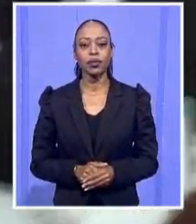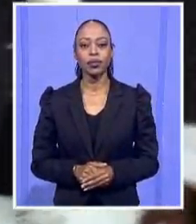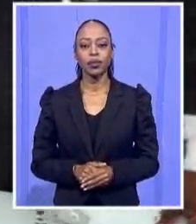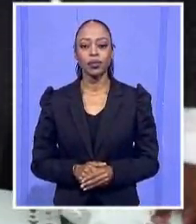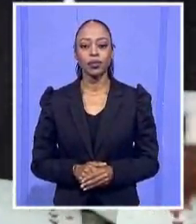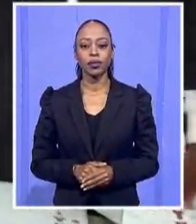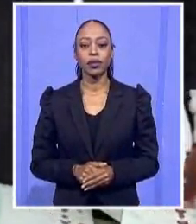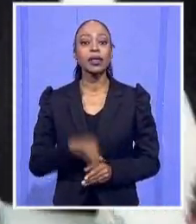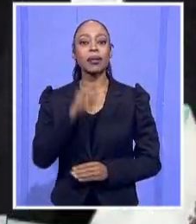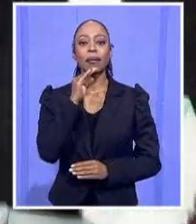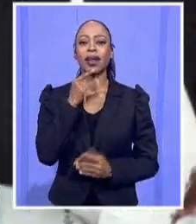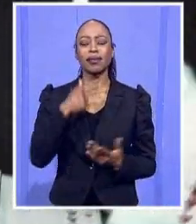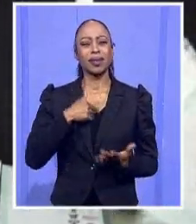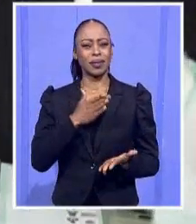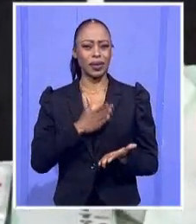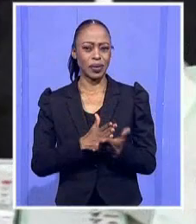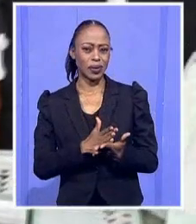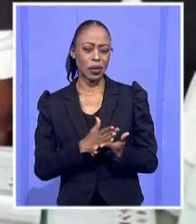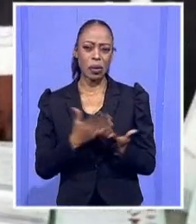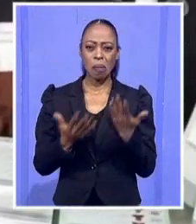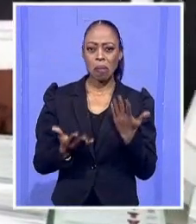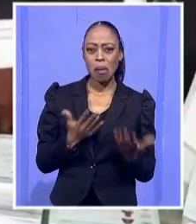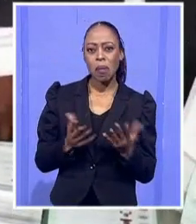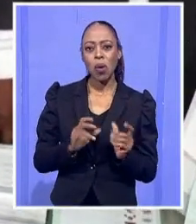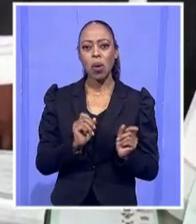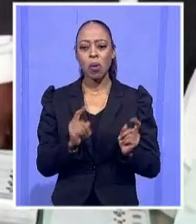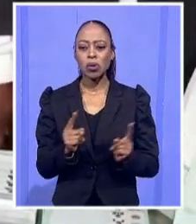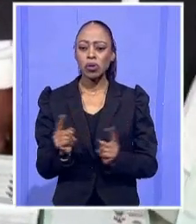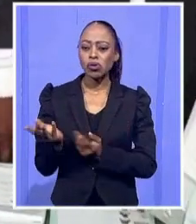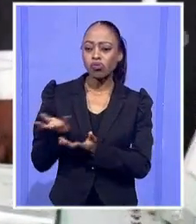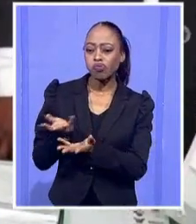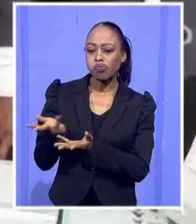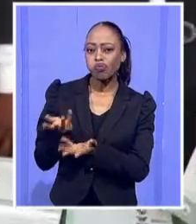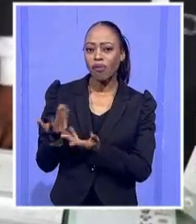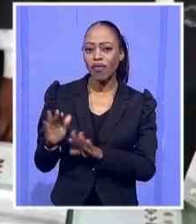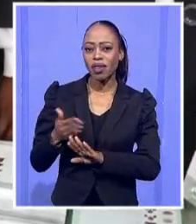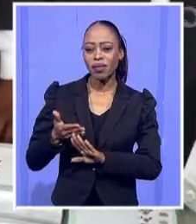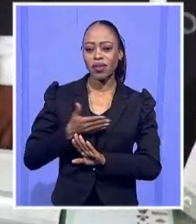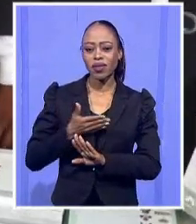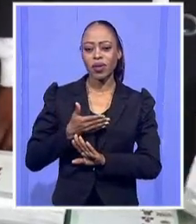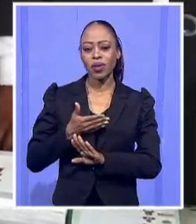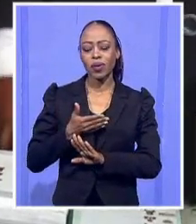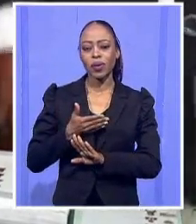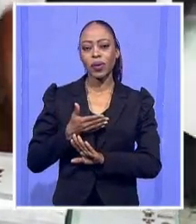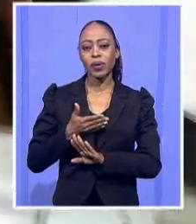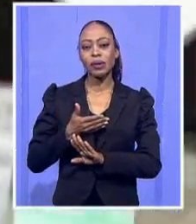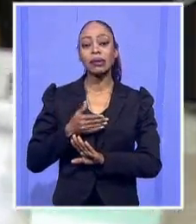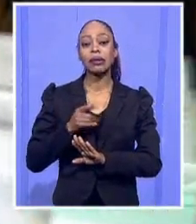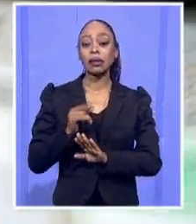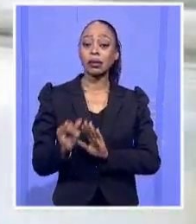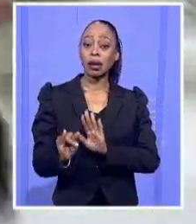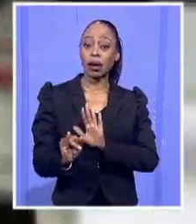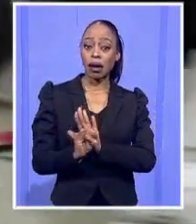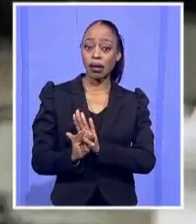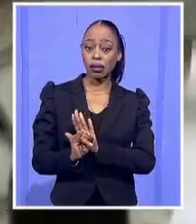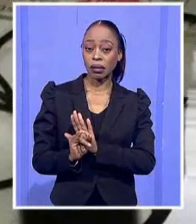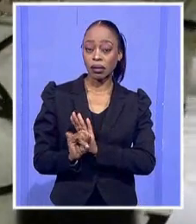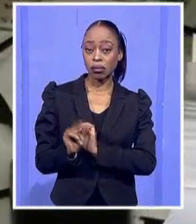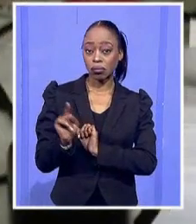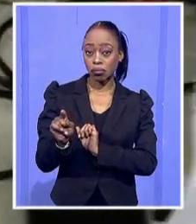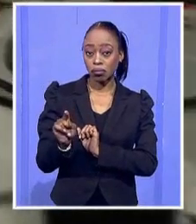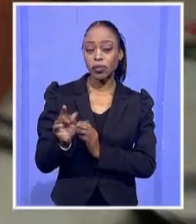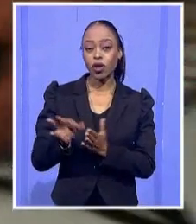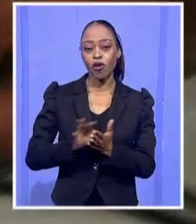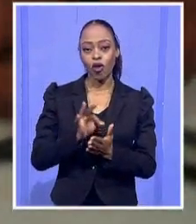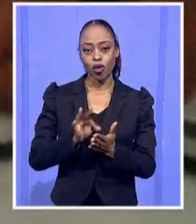So, Sarah, I don't know if you got a chance to speak to him earlier, maybe get a sense. Identifying voters this